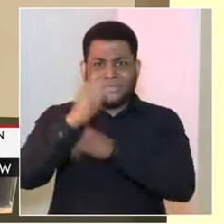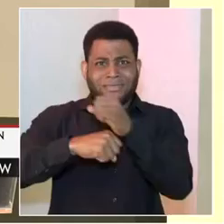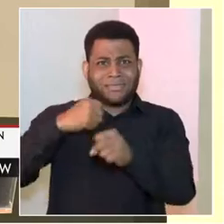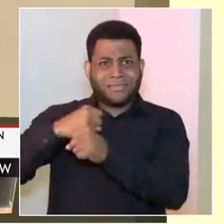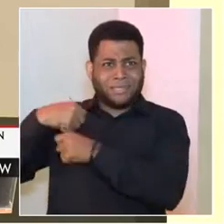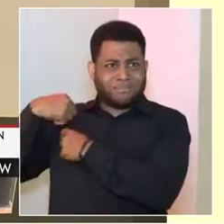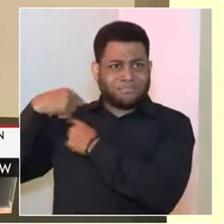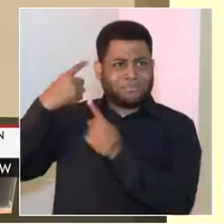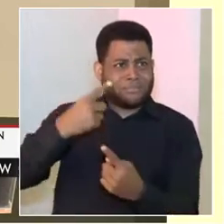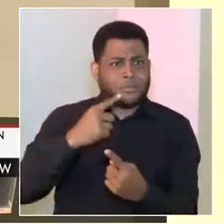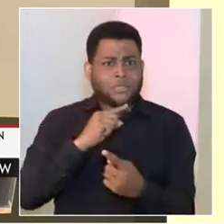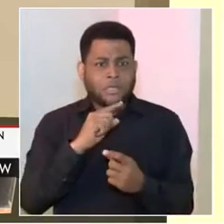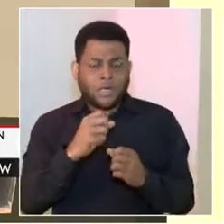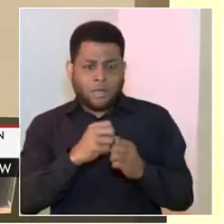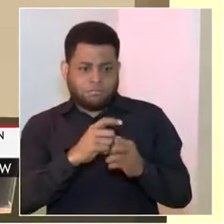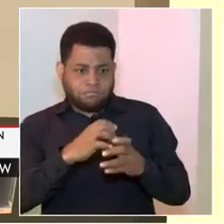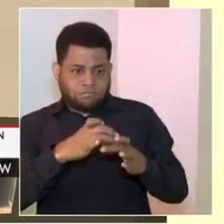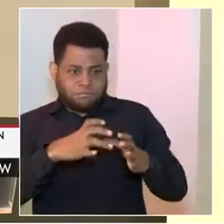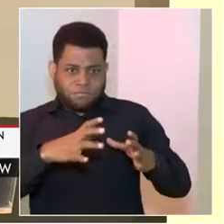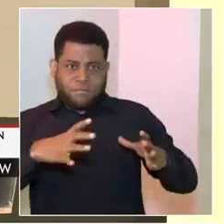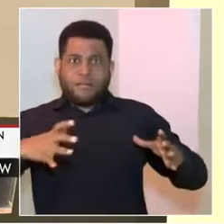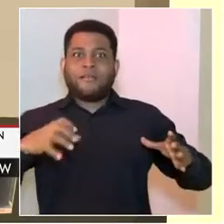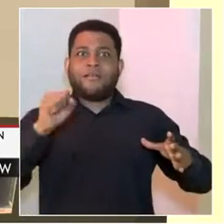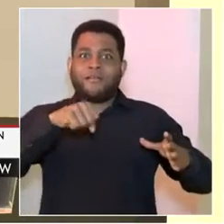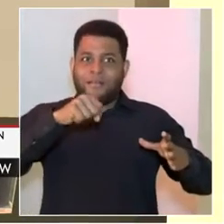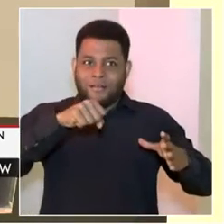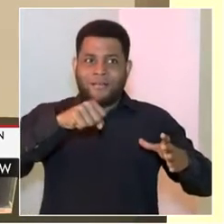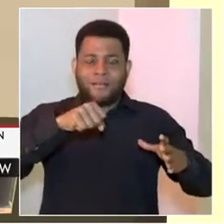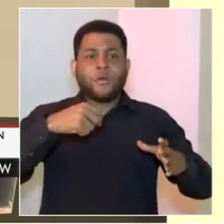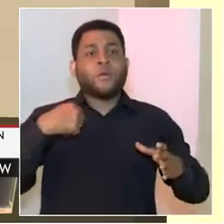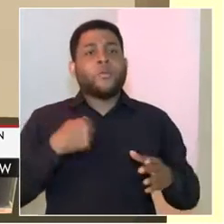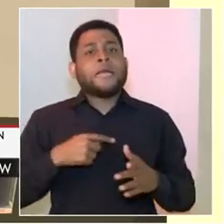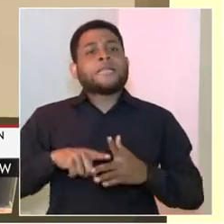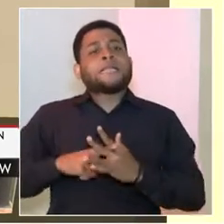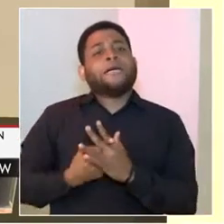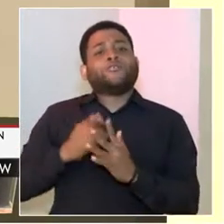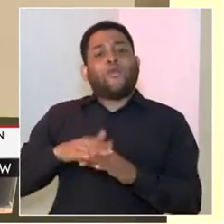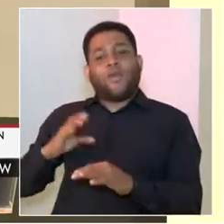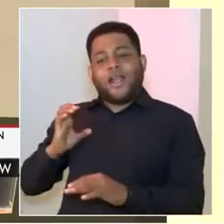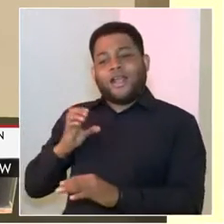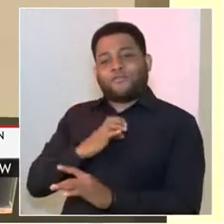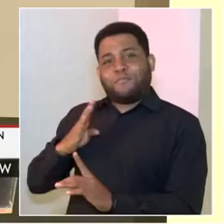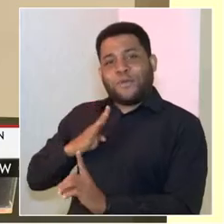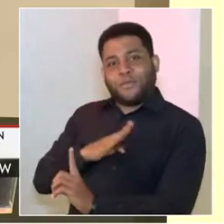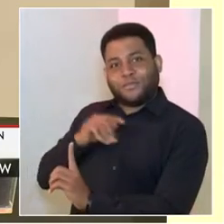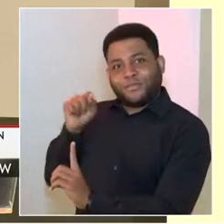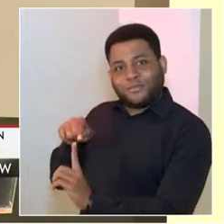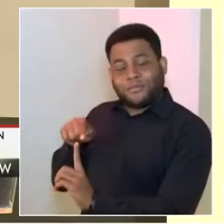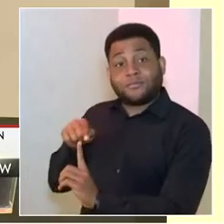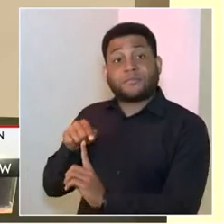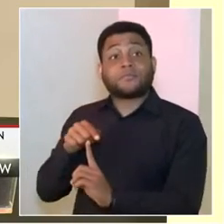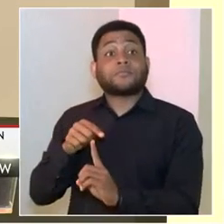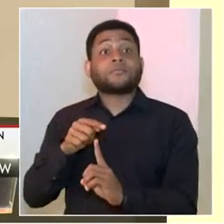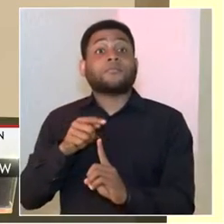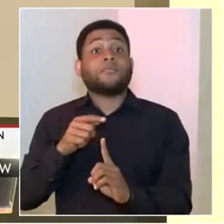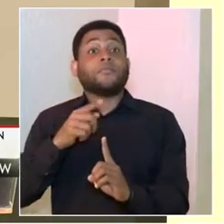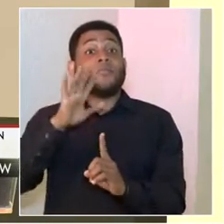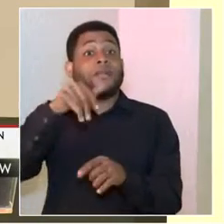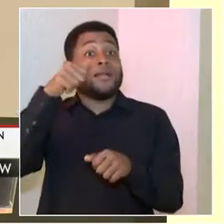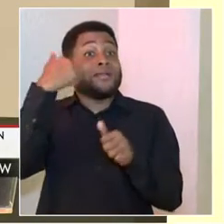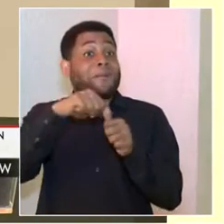on the council, Phil was on the council when we had the last downturn. The mayor was Adrian